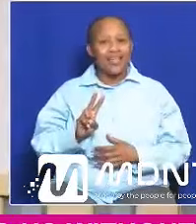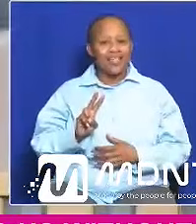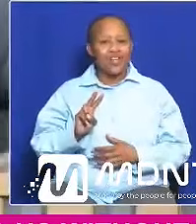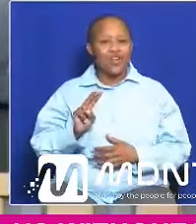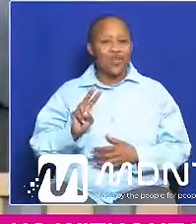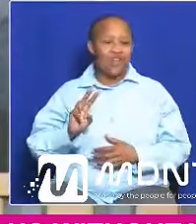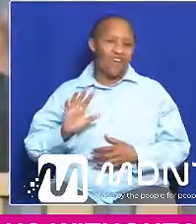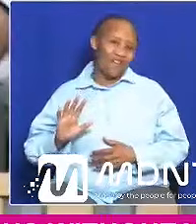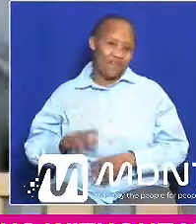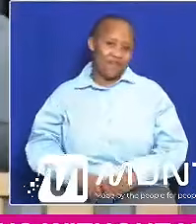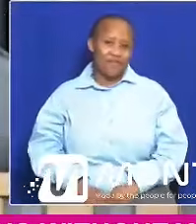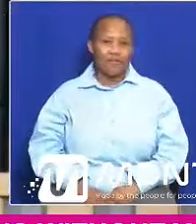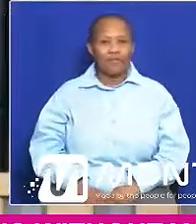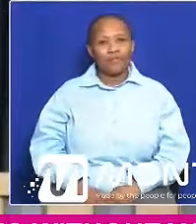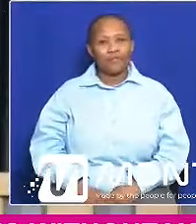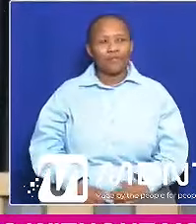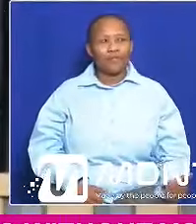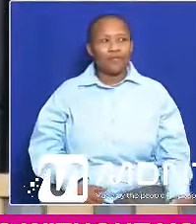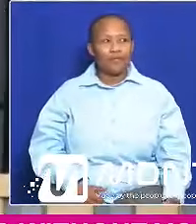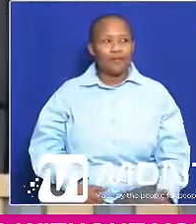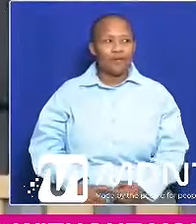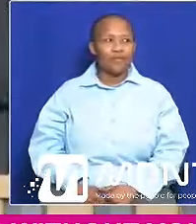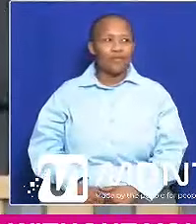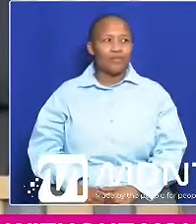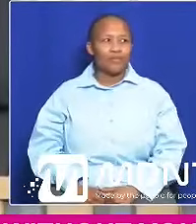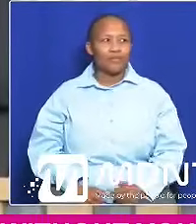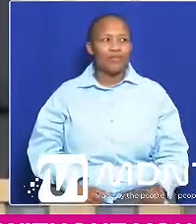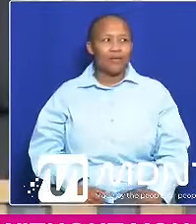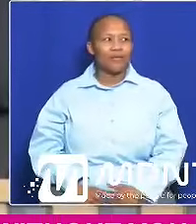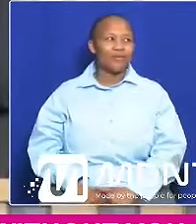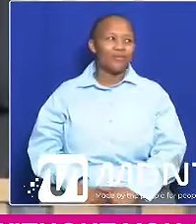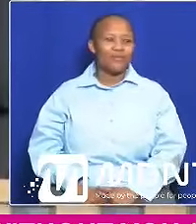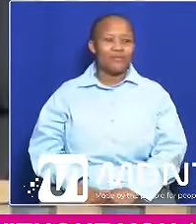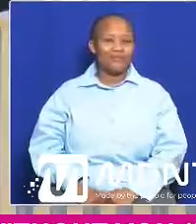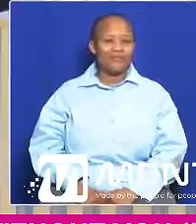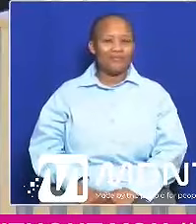of file 1.1. Not 827?